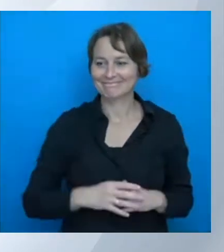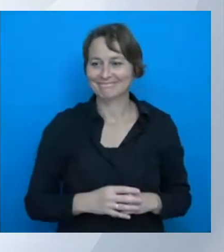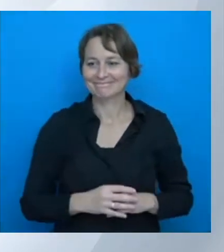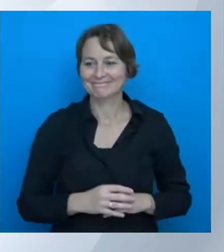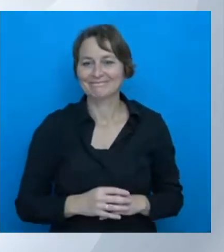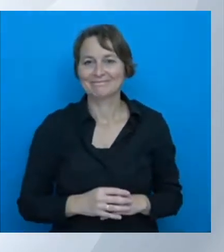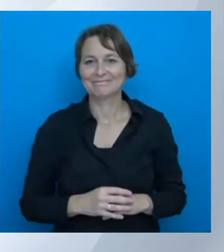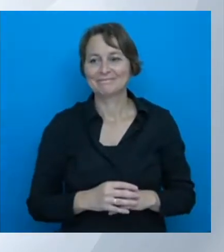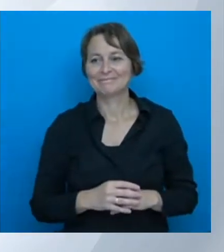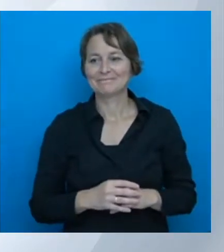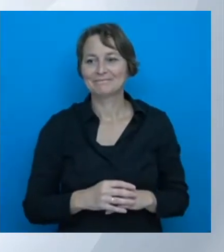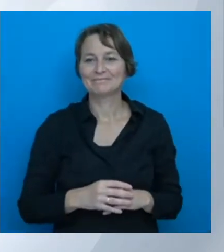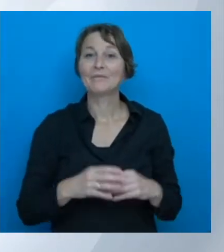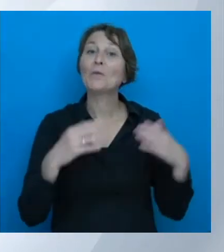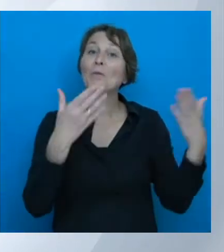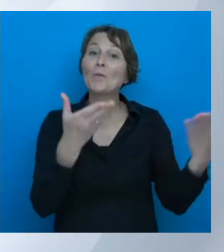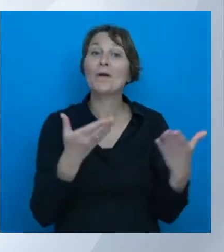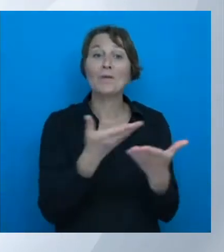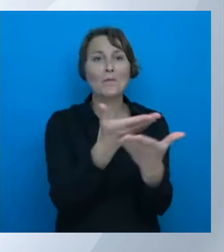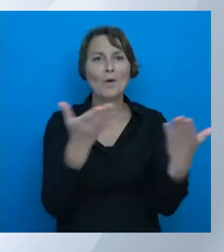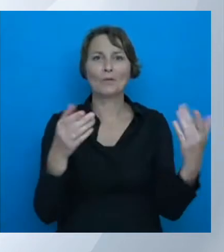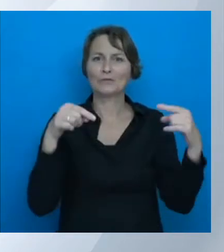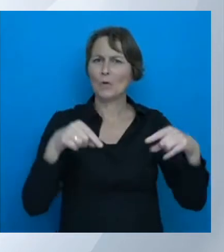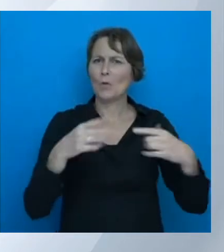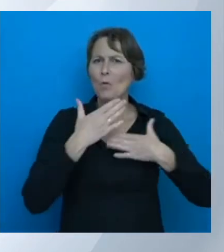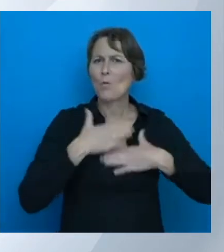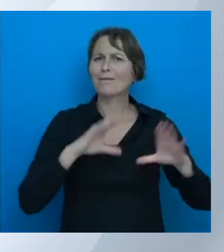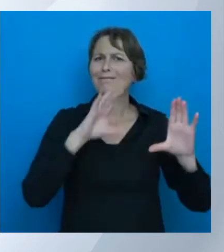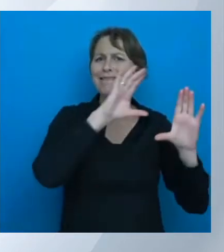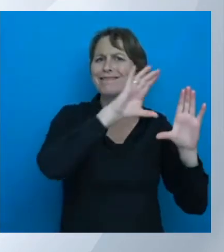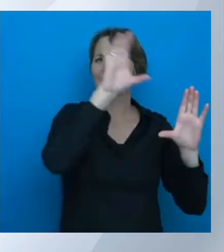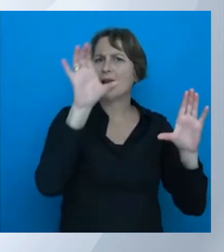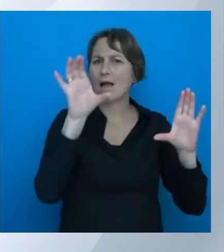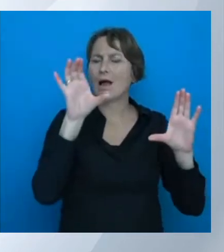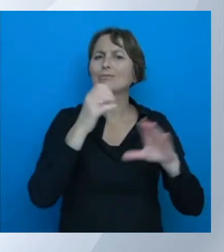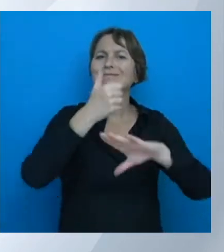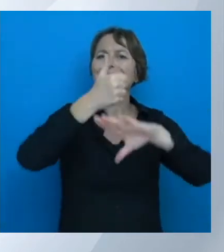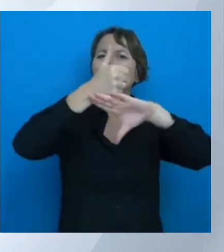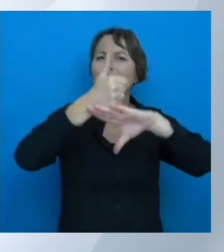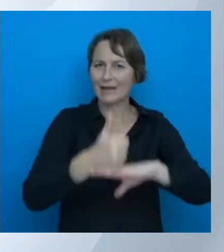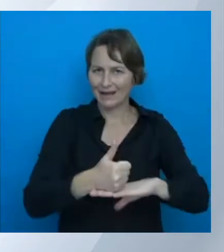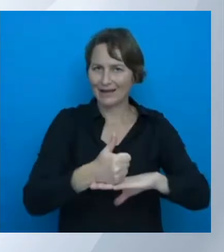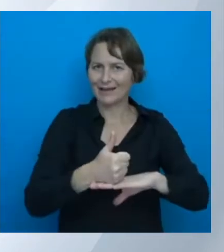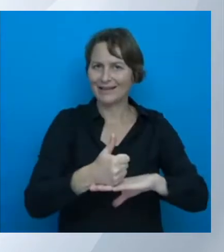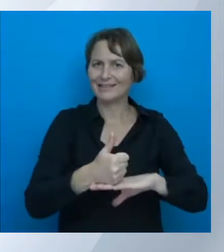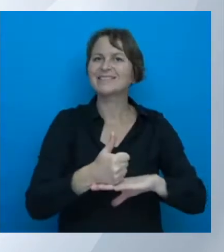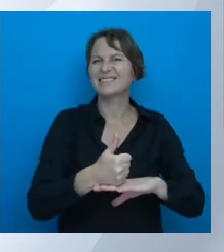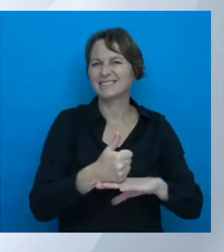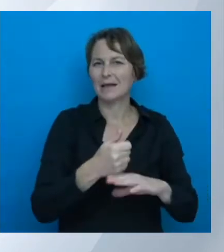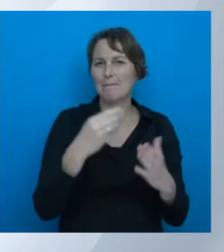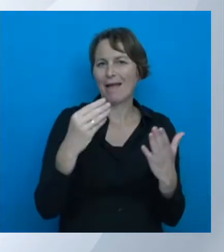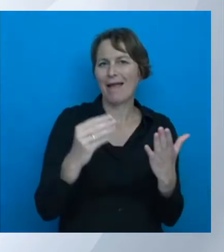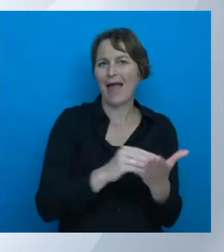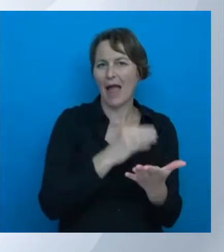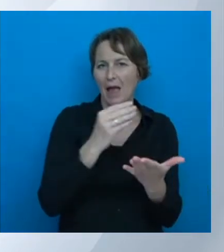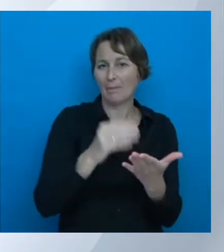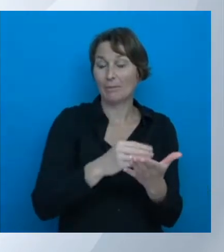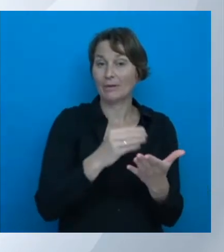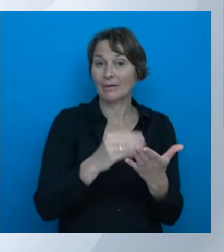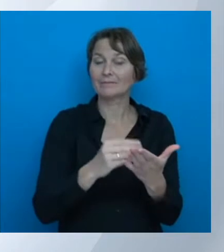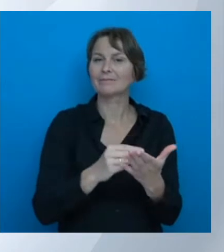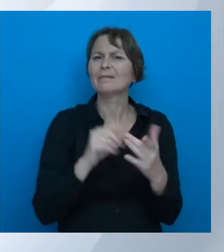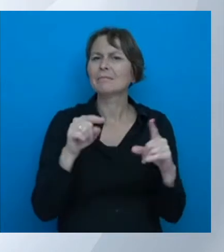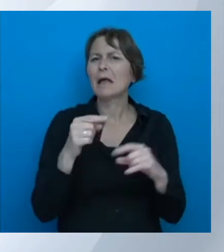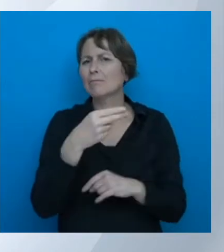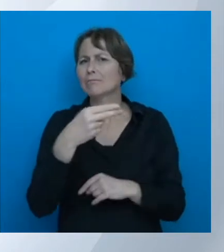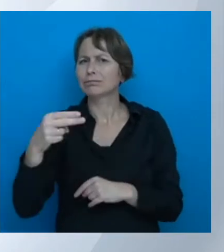building cloud native application with the distributed application runtime, also known as Dapr. My name is Shailendra, and I work as a cloud solution